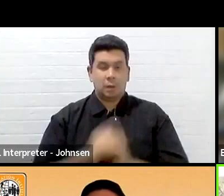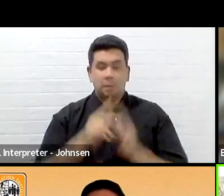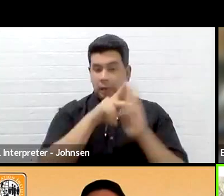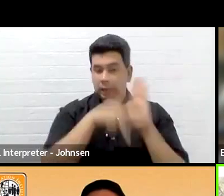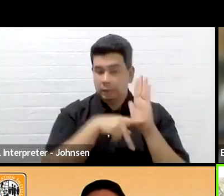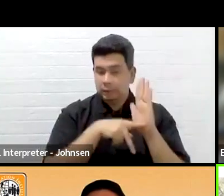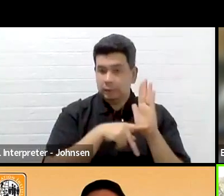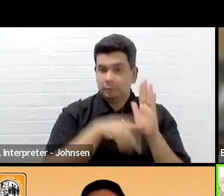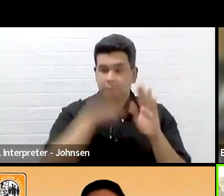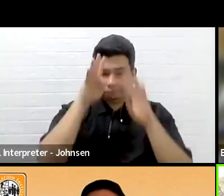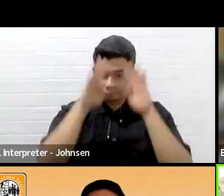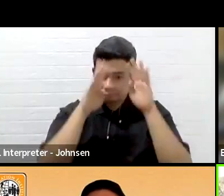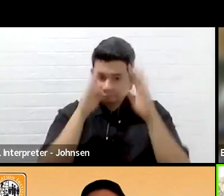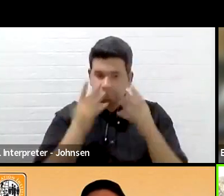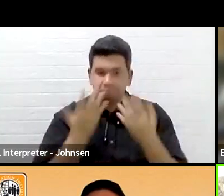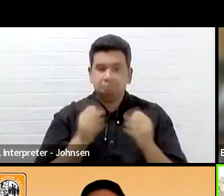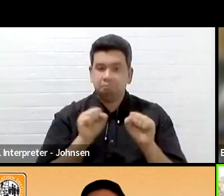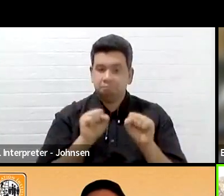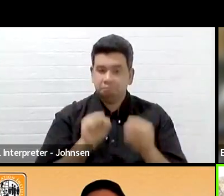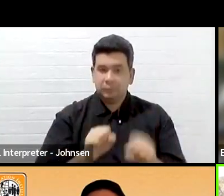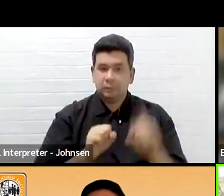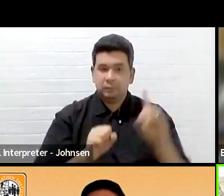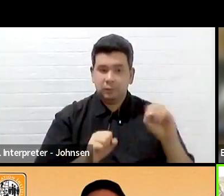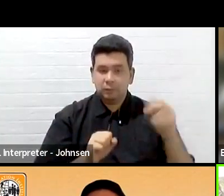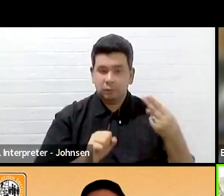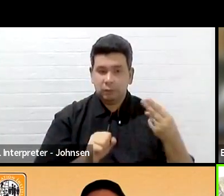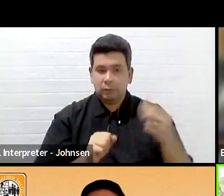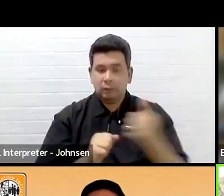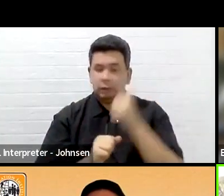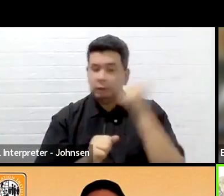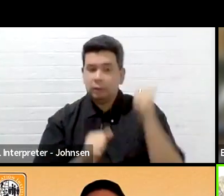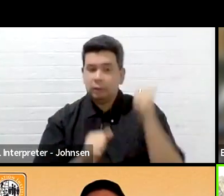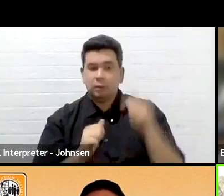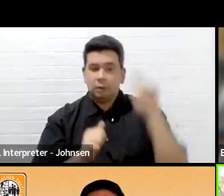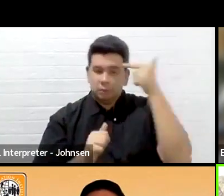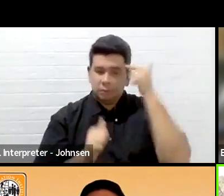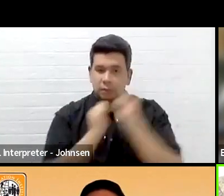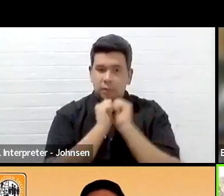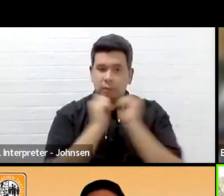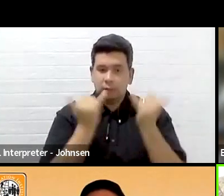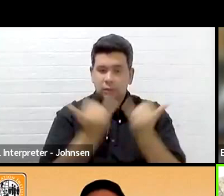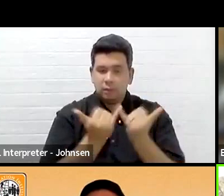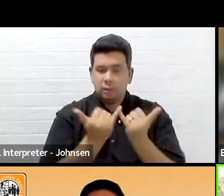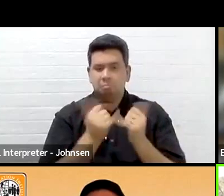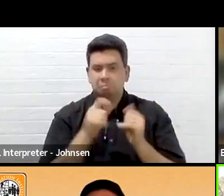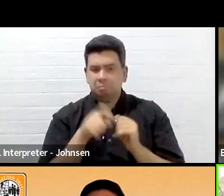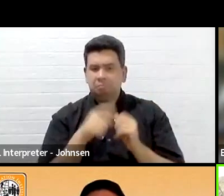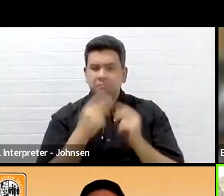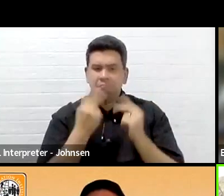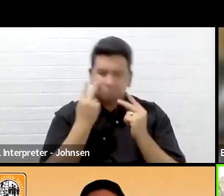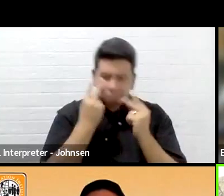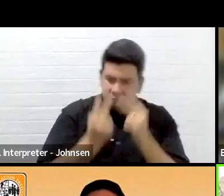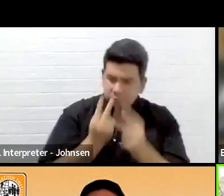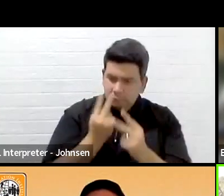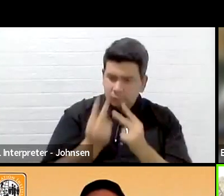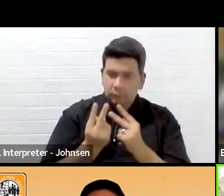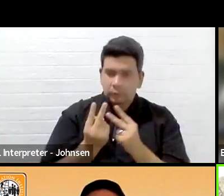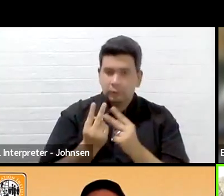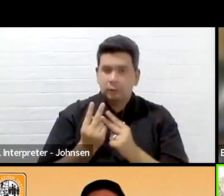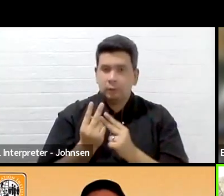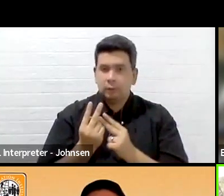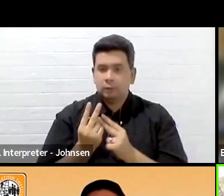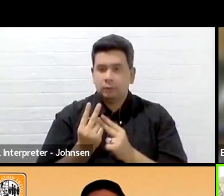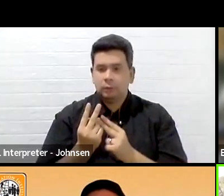policymakers in DOH and maybe in other government agencies have to look at, because they're not seeing the